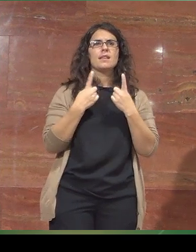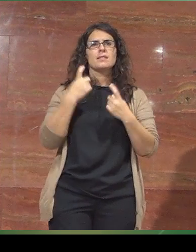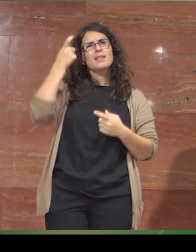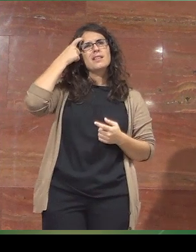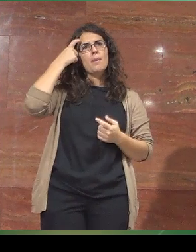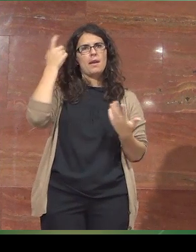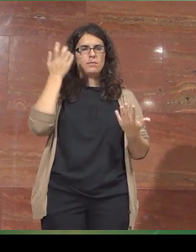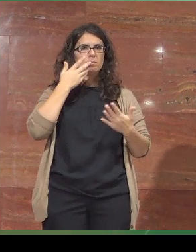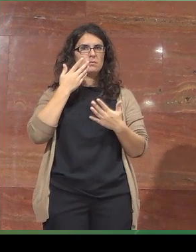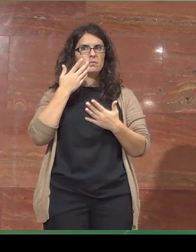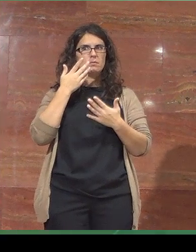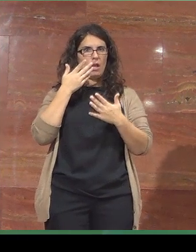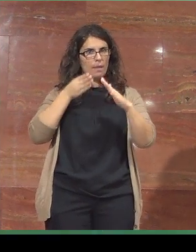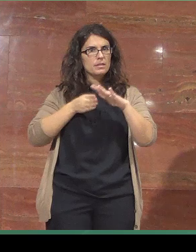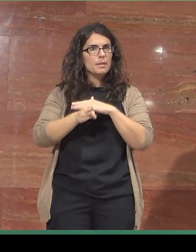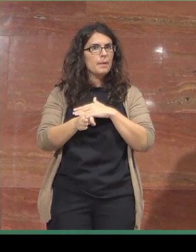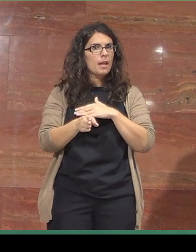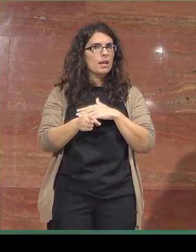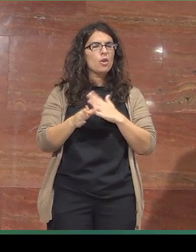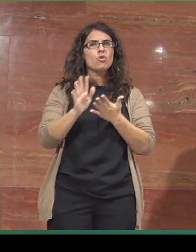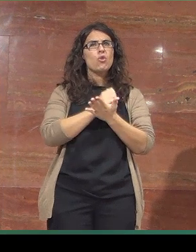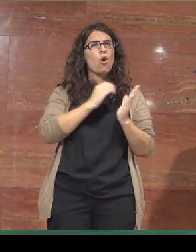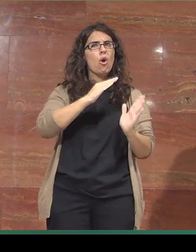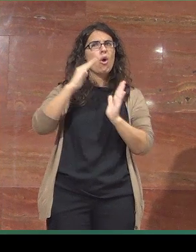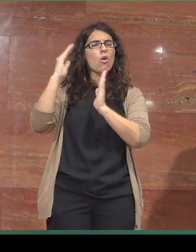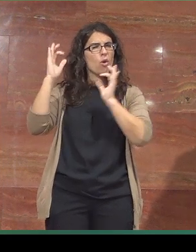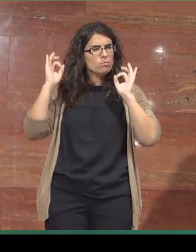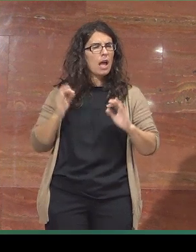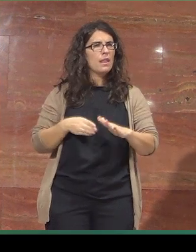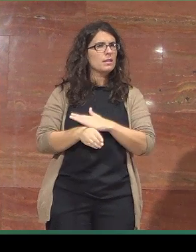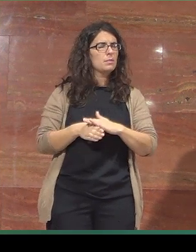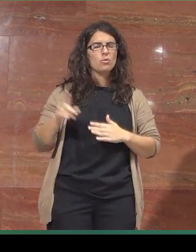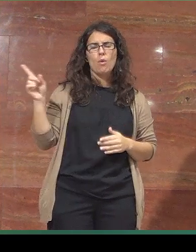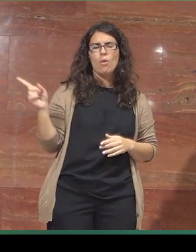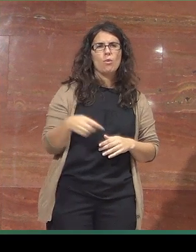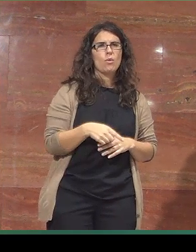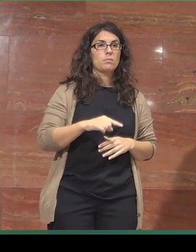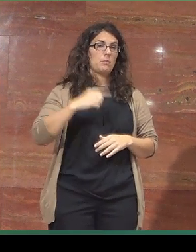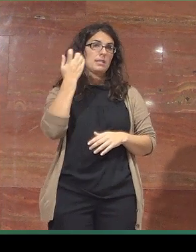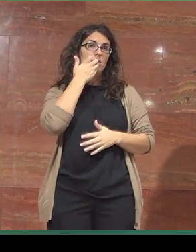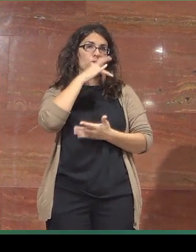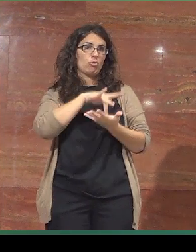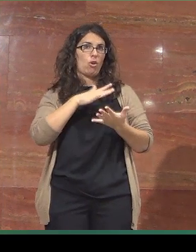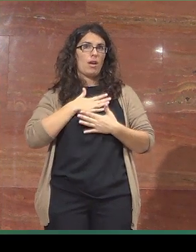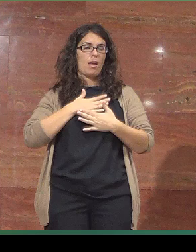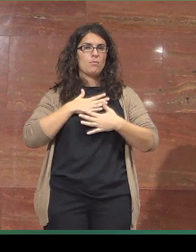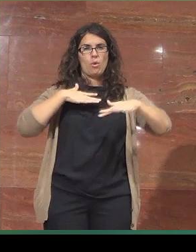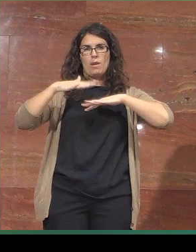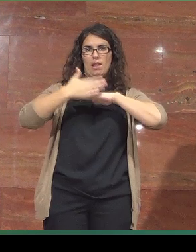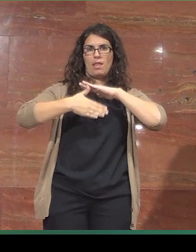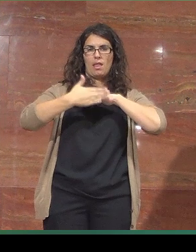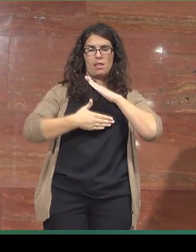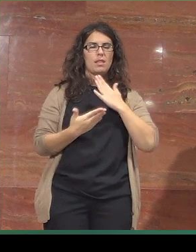journey accessible, particularly if you have a mobility difficulty? You need to know if you have to make arrangements in advance. Will you